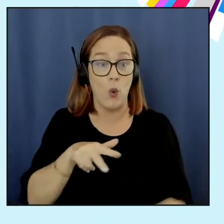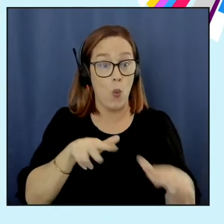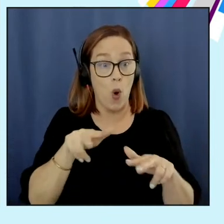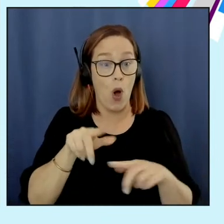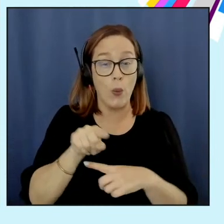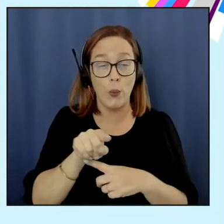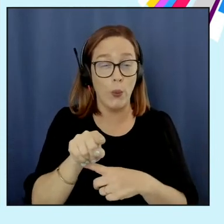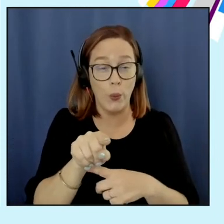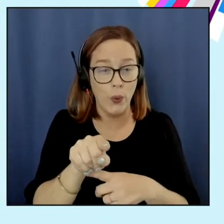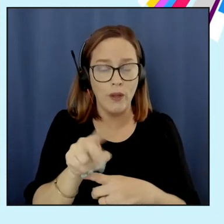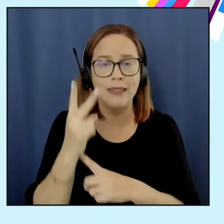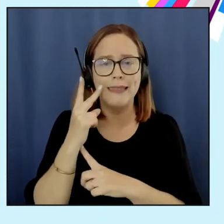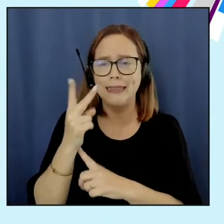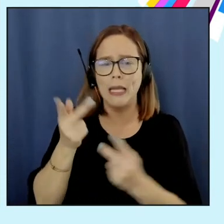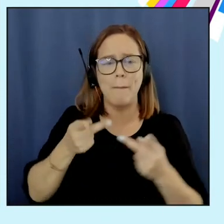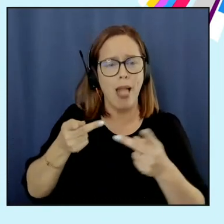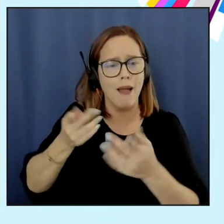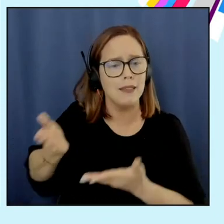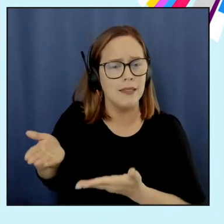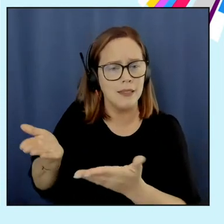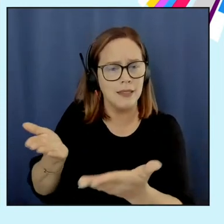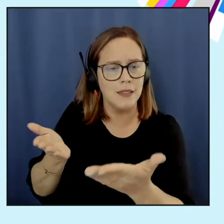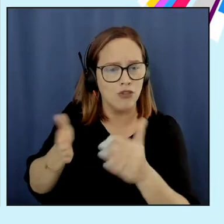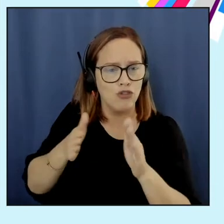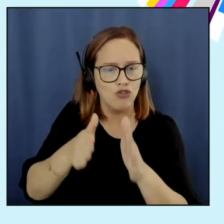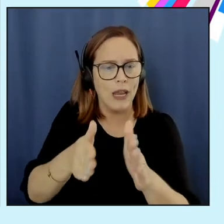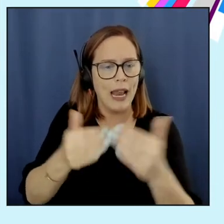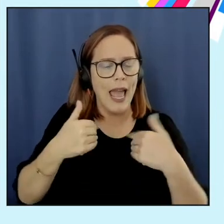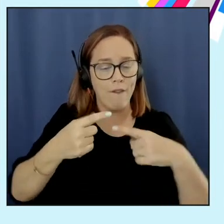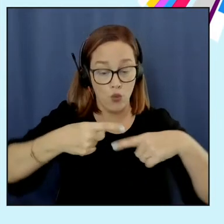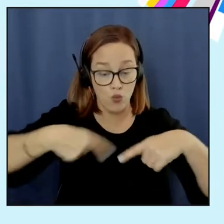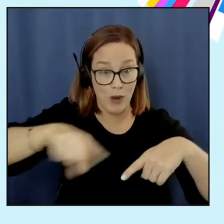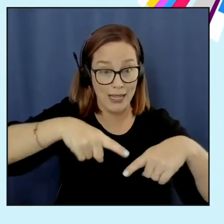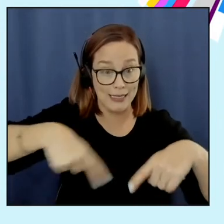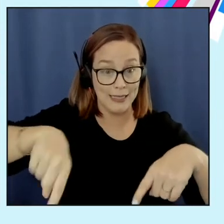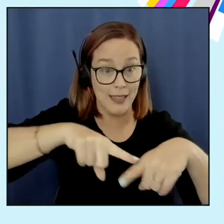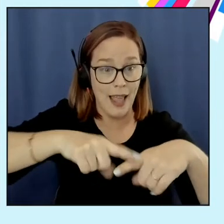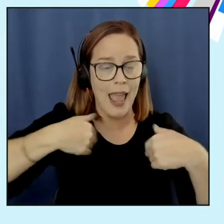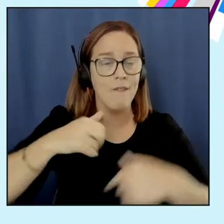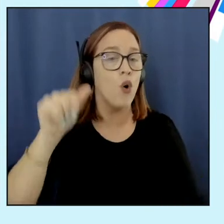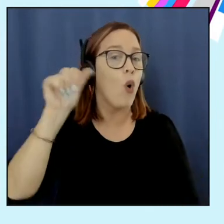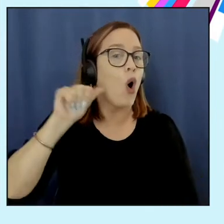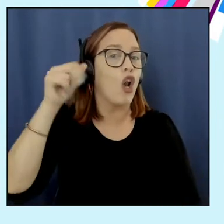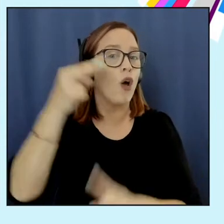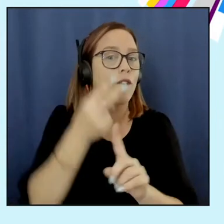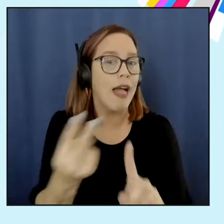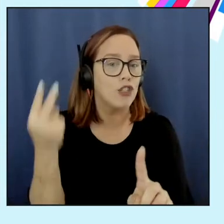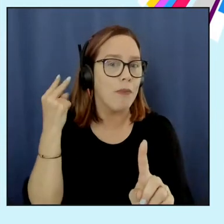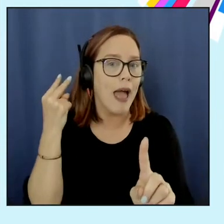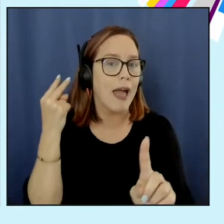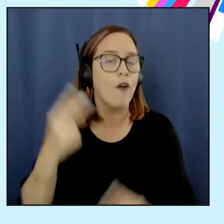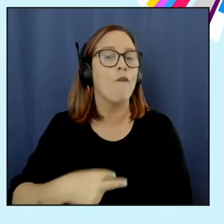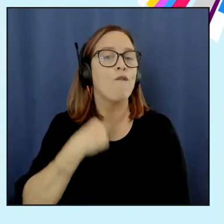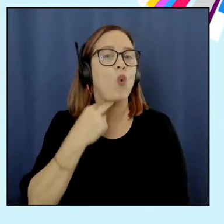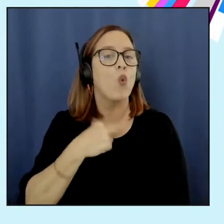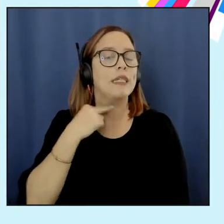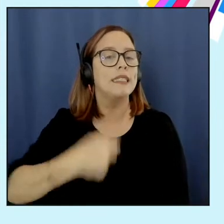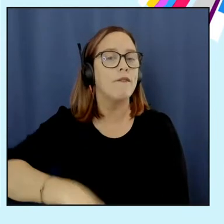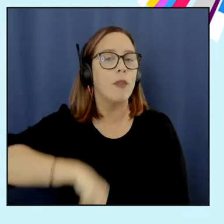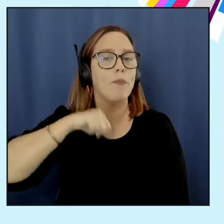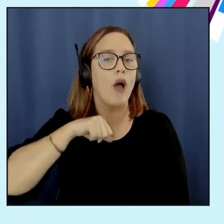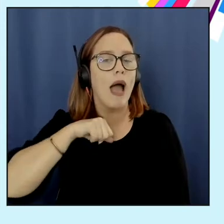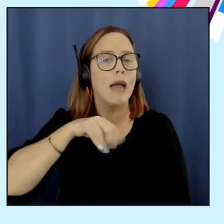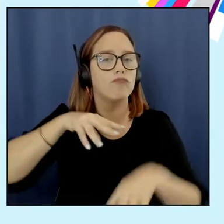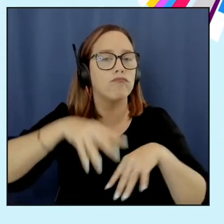the street here, there are several rings that give you audio flashbacks to the voices of the Pride movement. We encourage you to